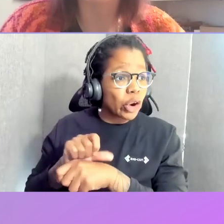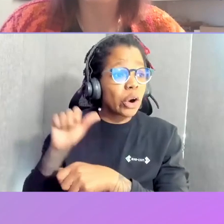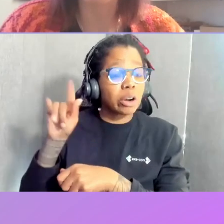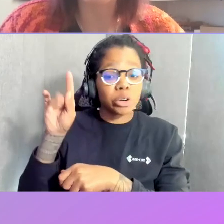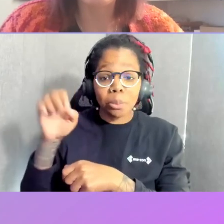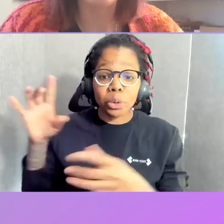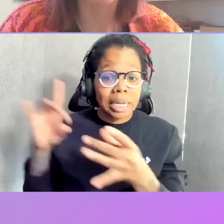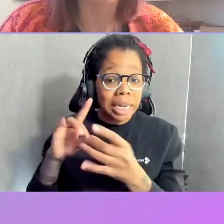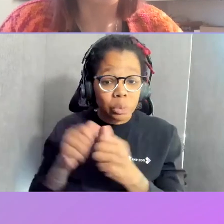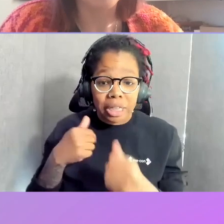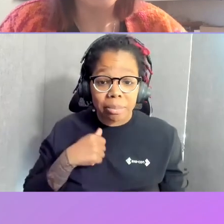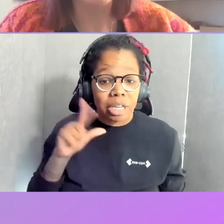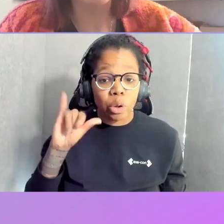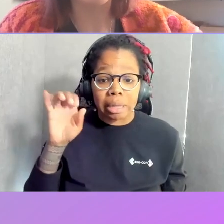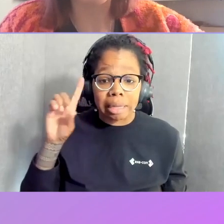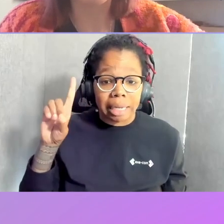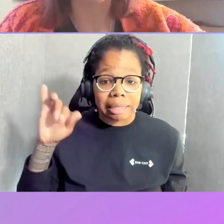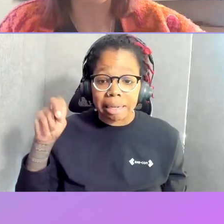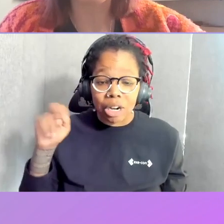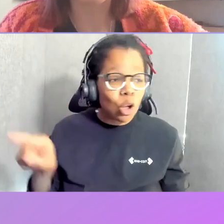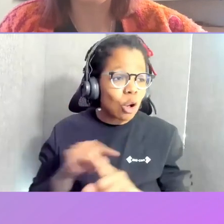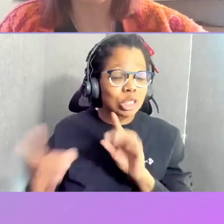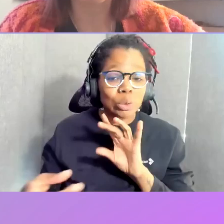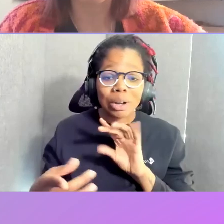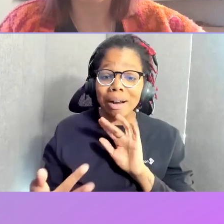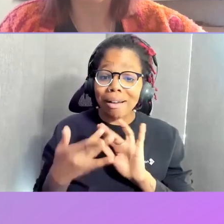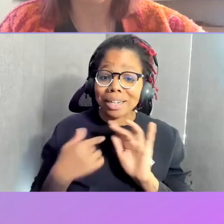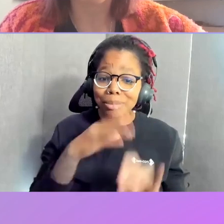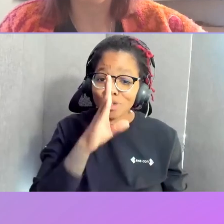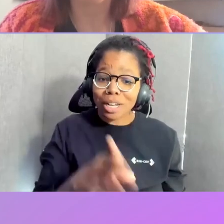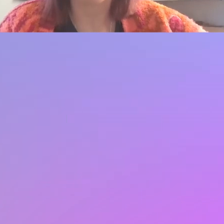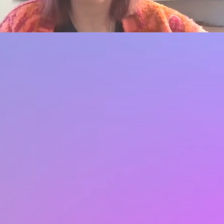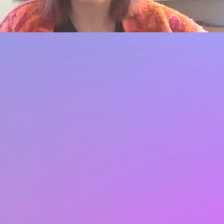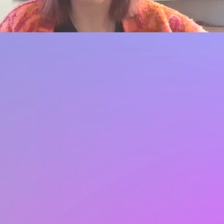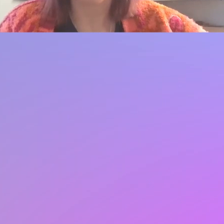with me on LinkedIn and you can reach out to me directly.